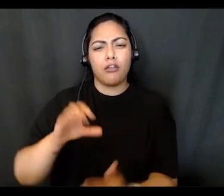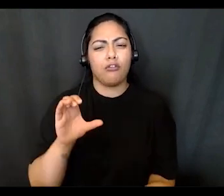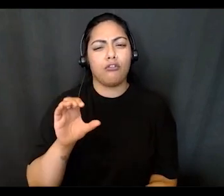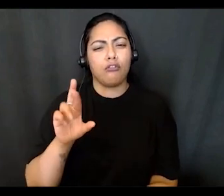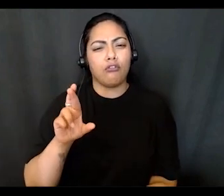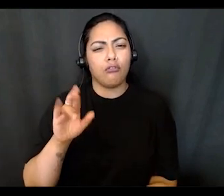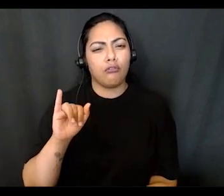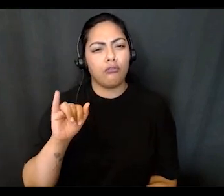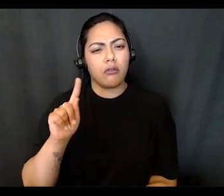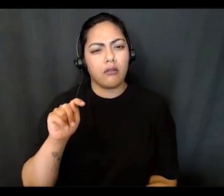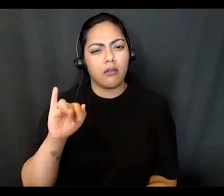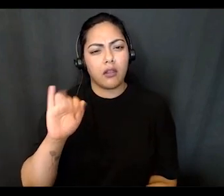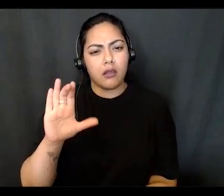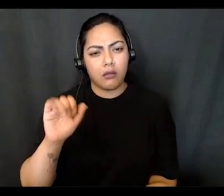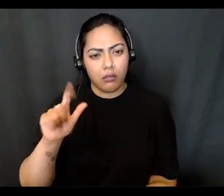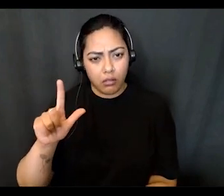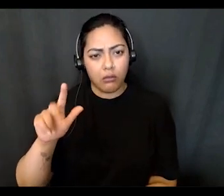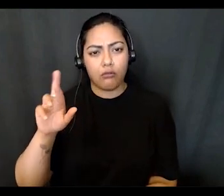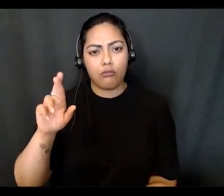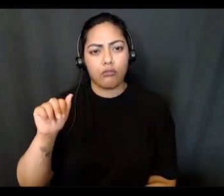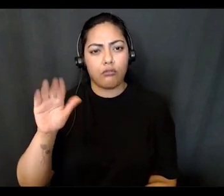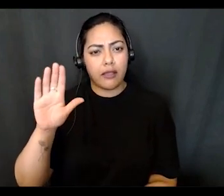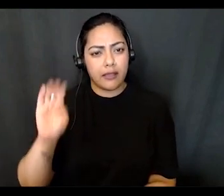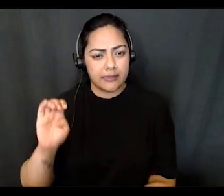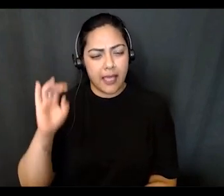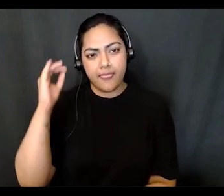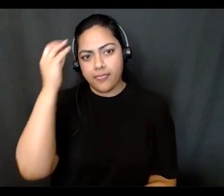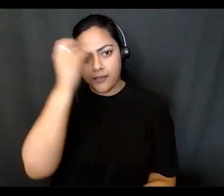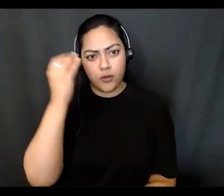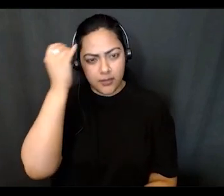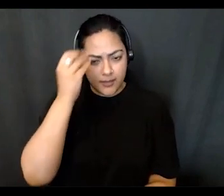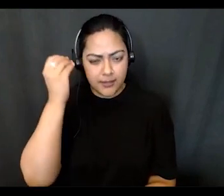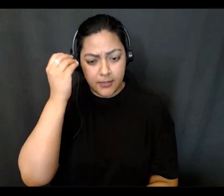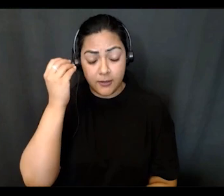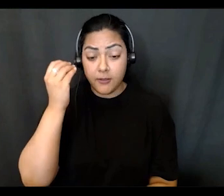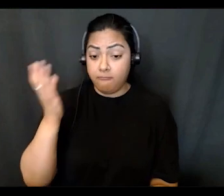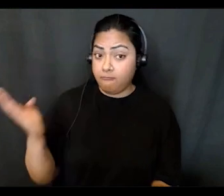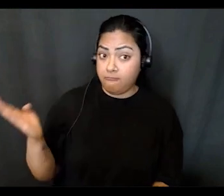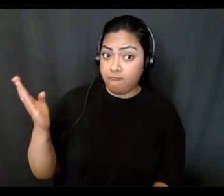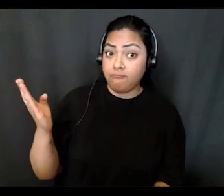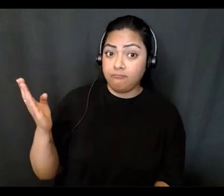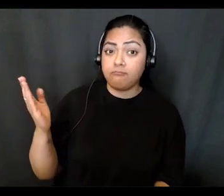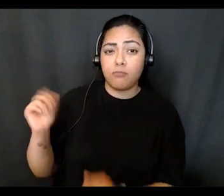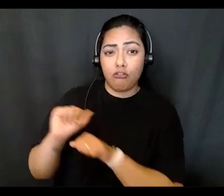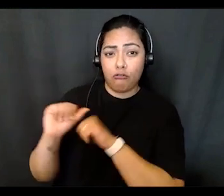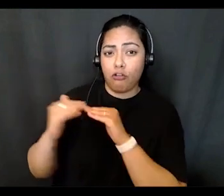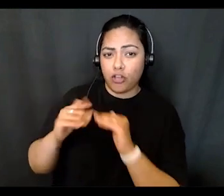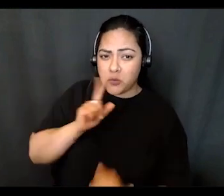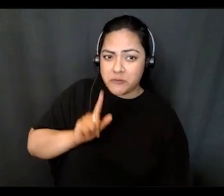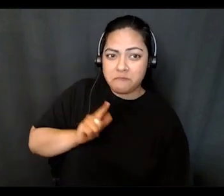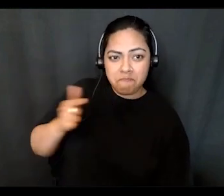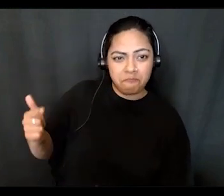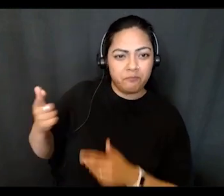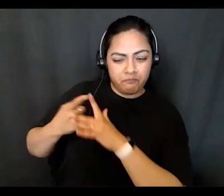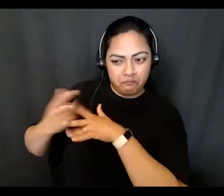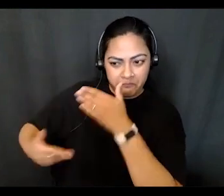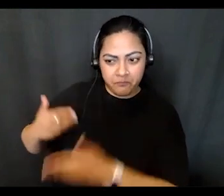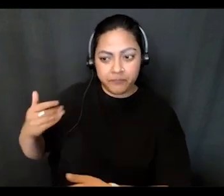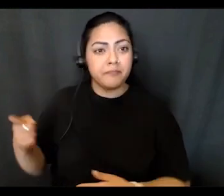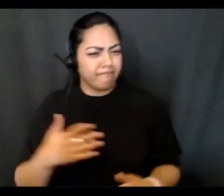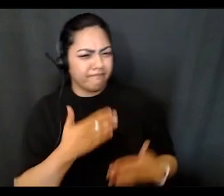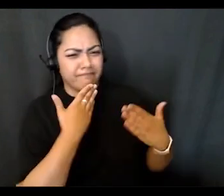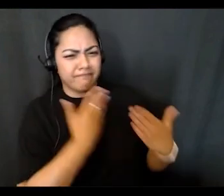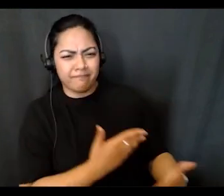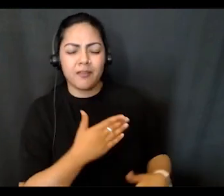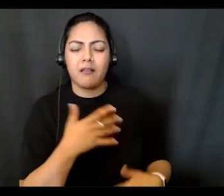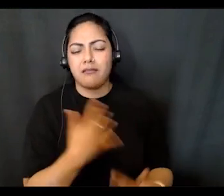is this important? I'll invite Dr. Dryden to get us started off here. Thank you so much. Simi, what a